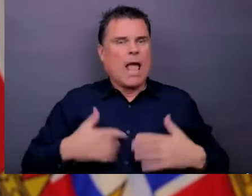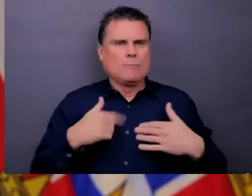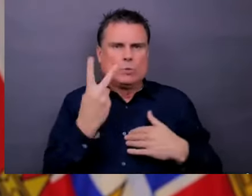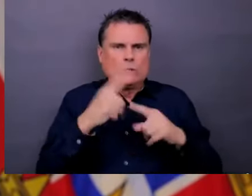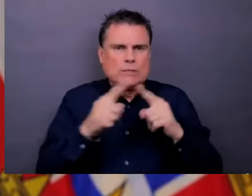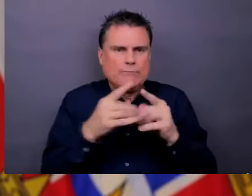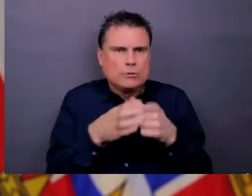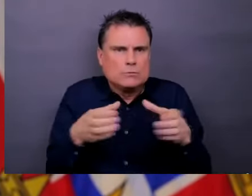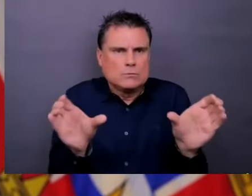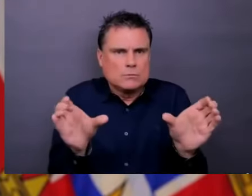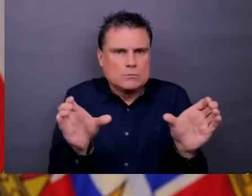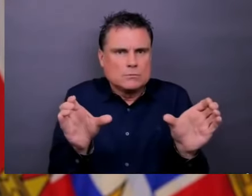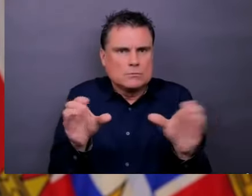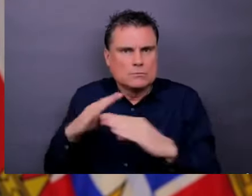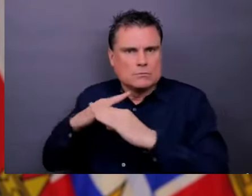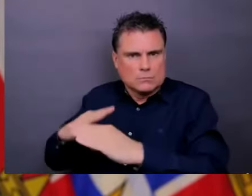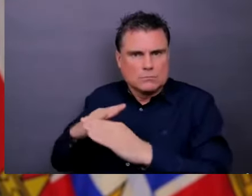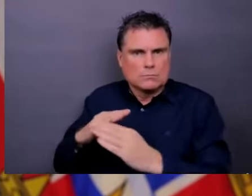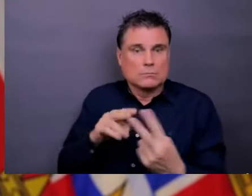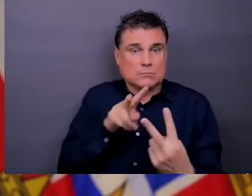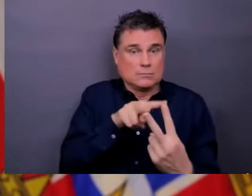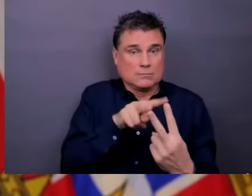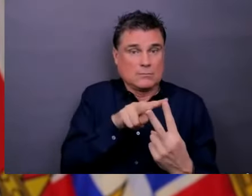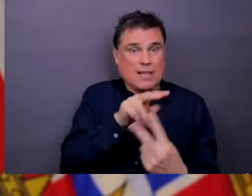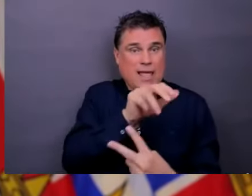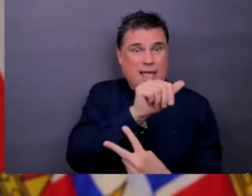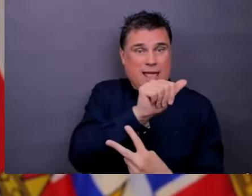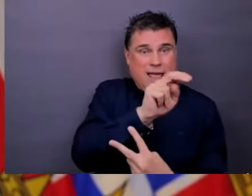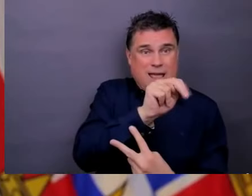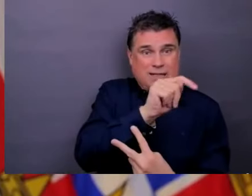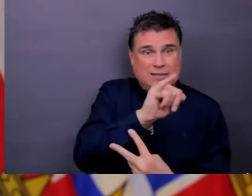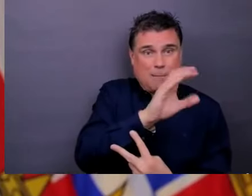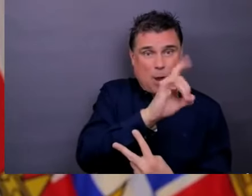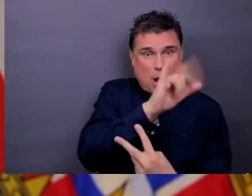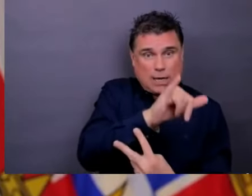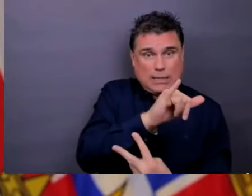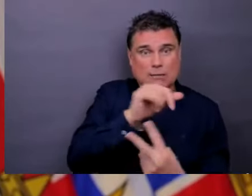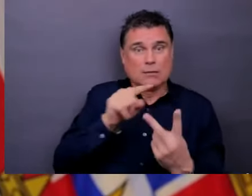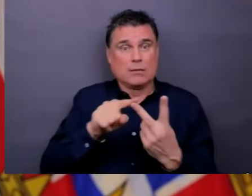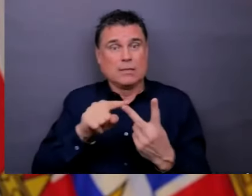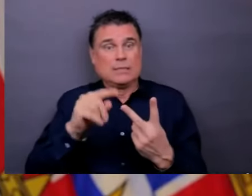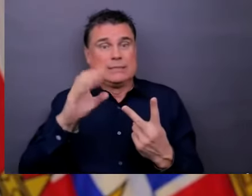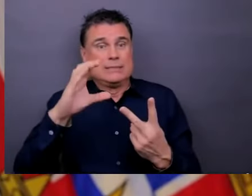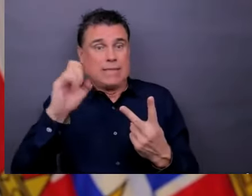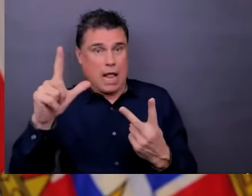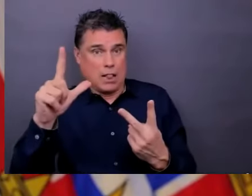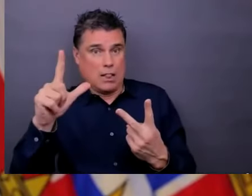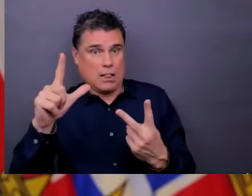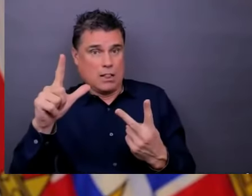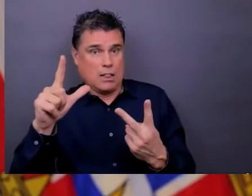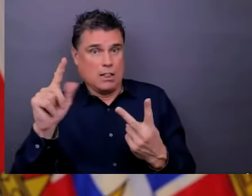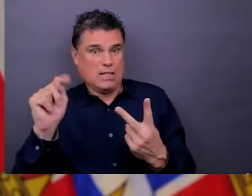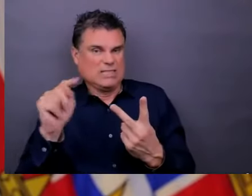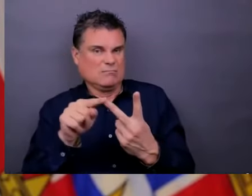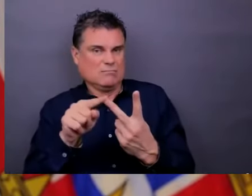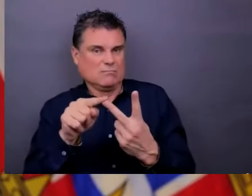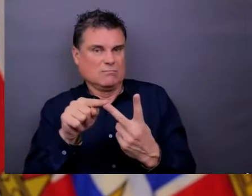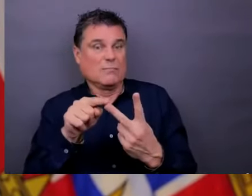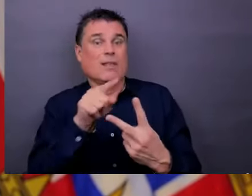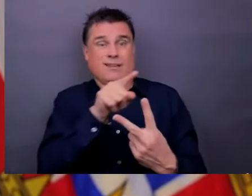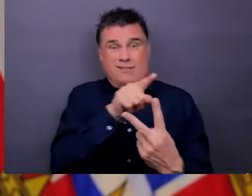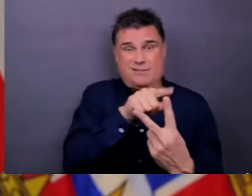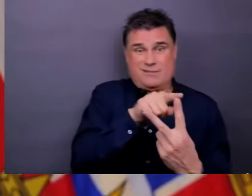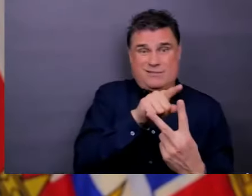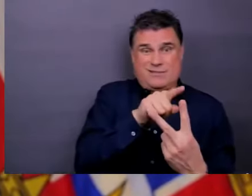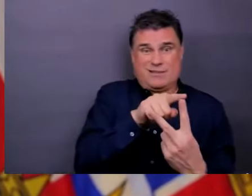we know from immunology, we know from other vaccine programs, that having a longer interval between your priming